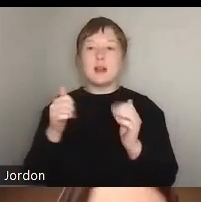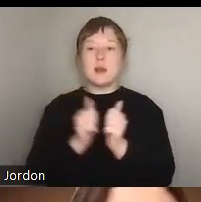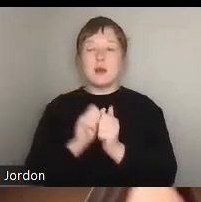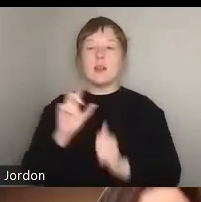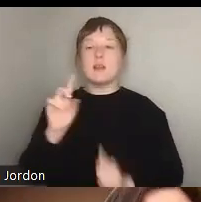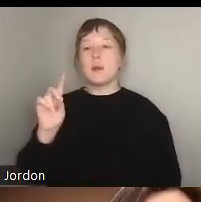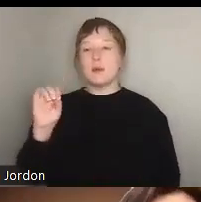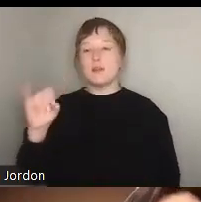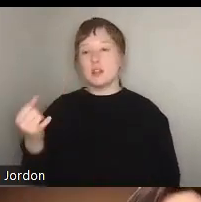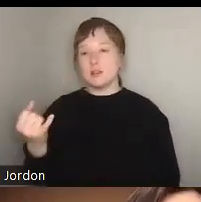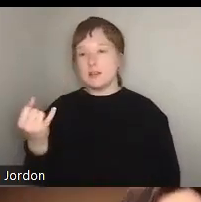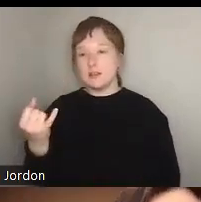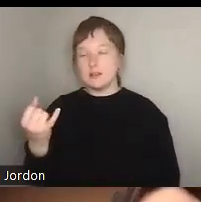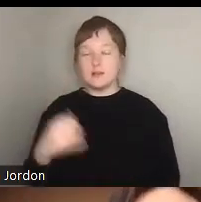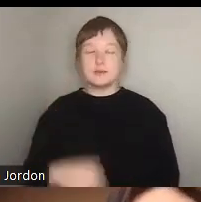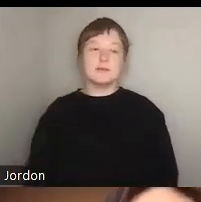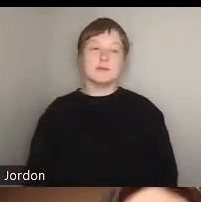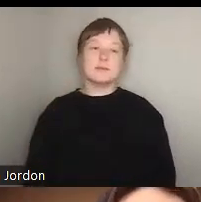data.